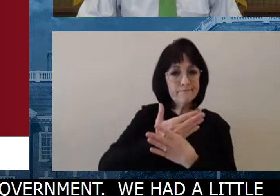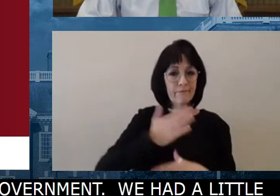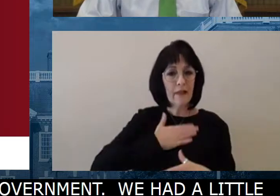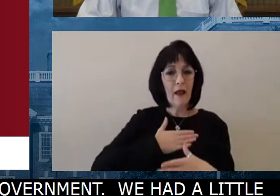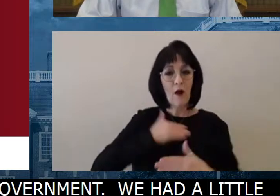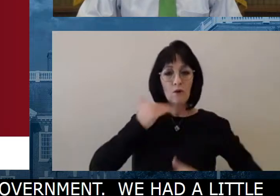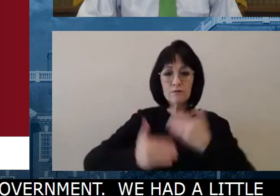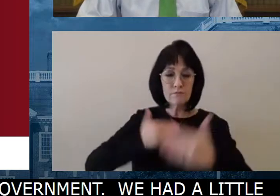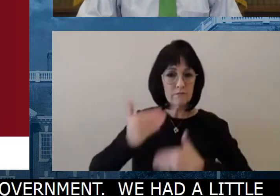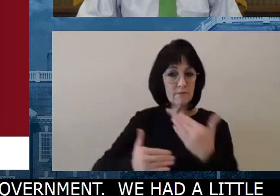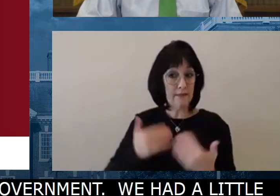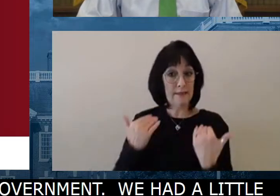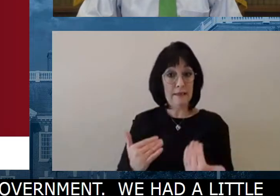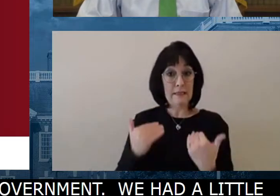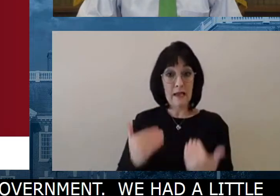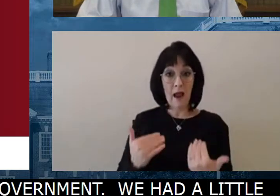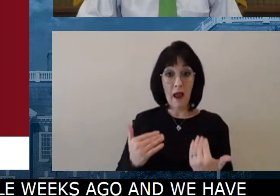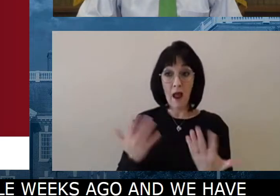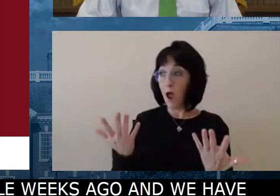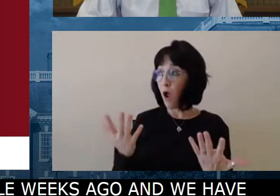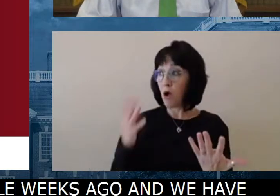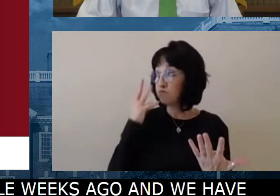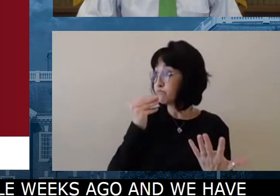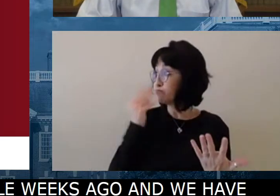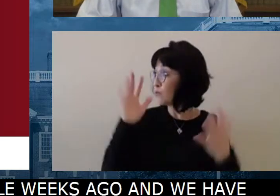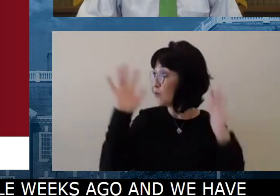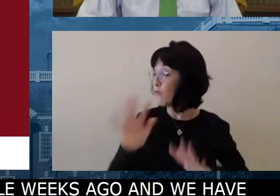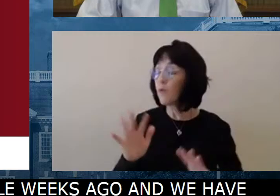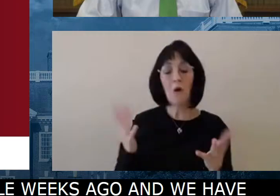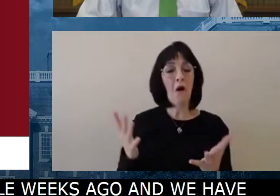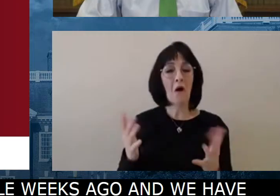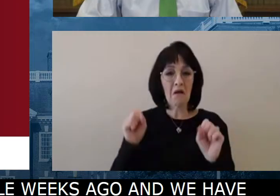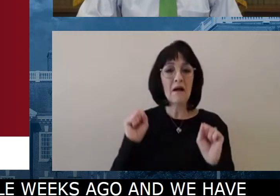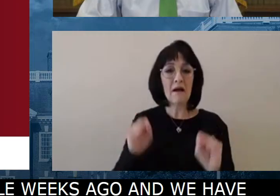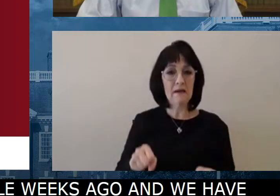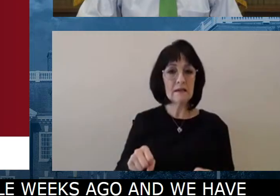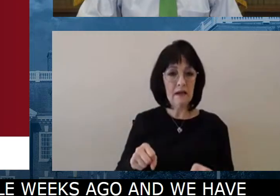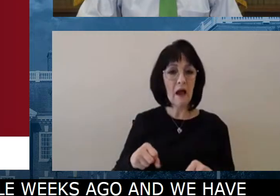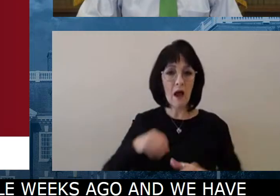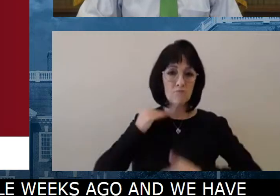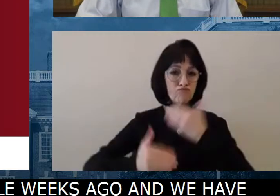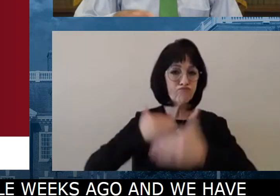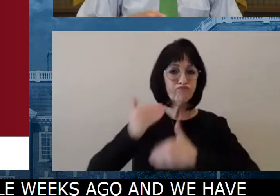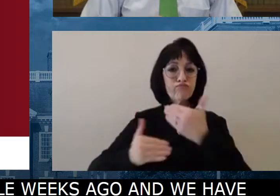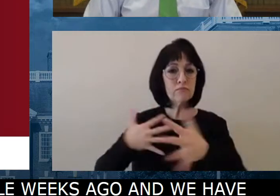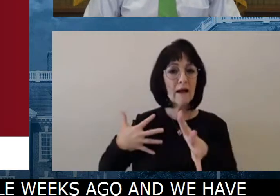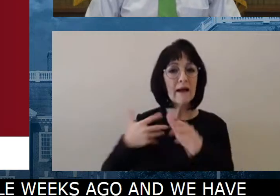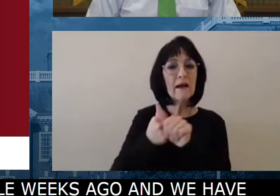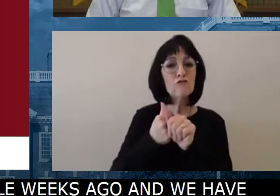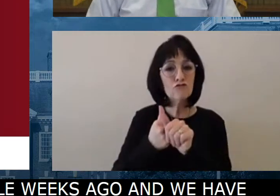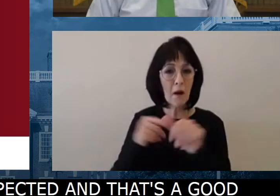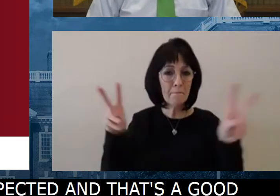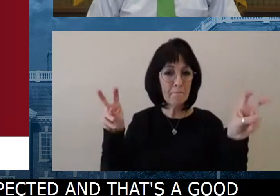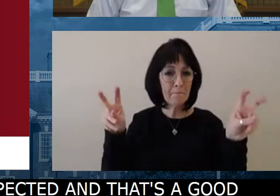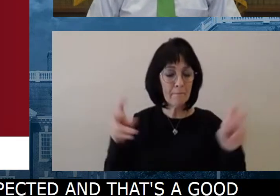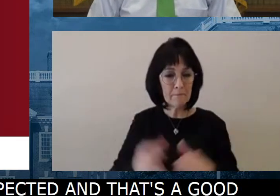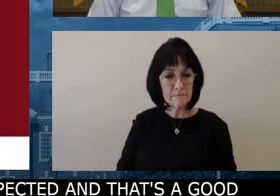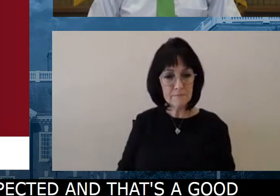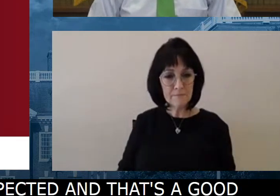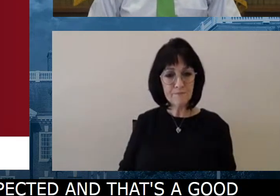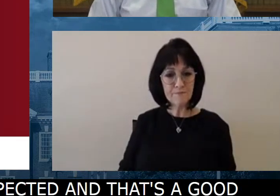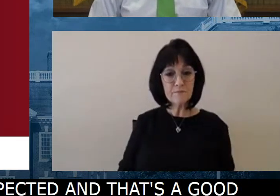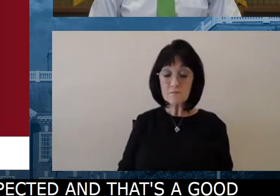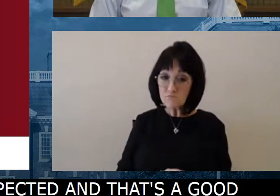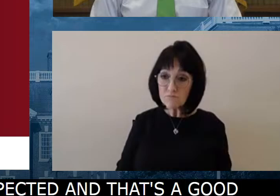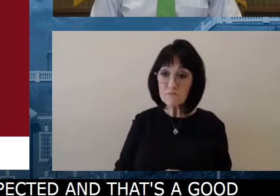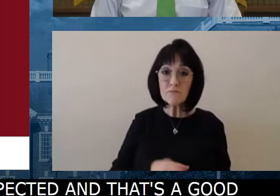move those out and get them into people's arms. We've been doing a really good job of finishing